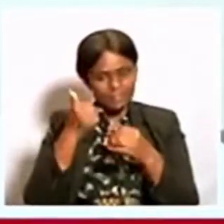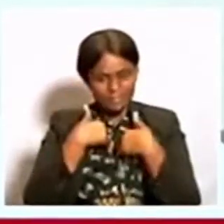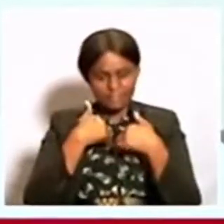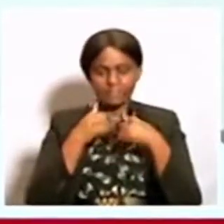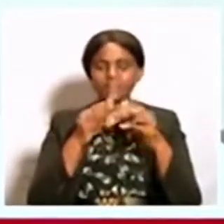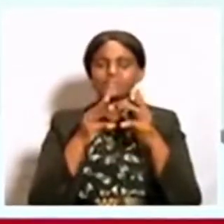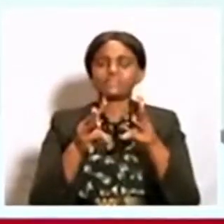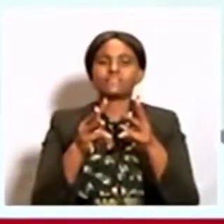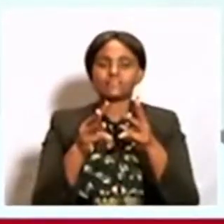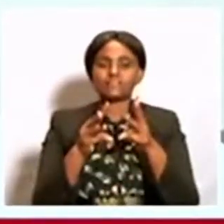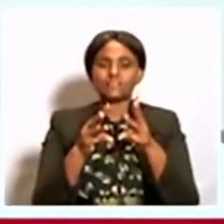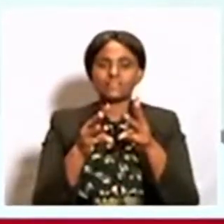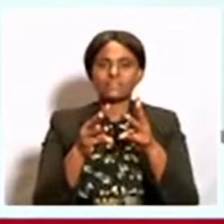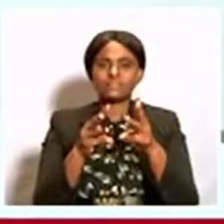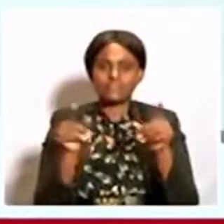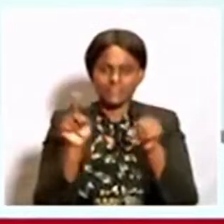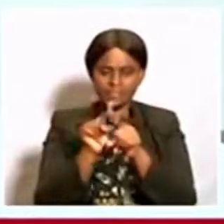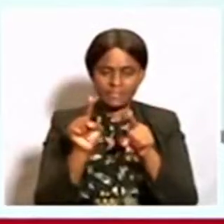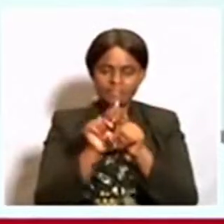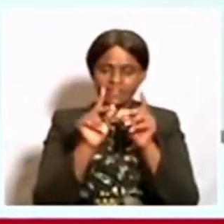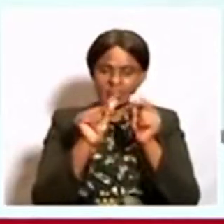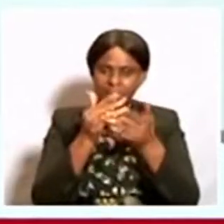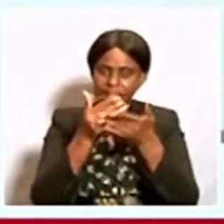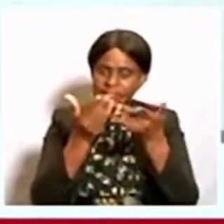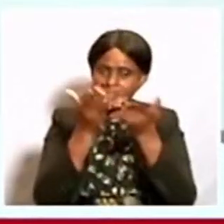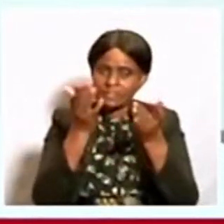direction. It's aiming to get somewhere.